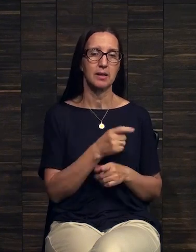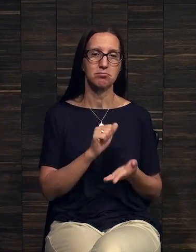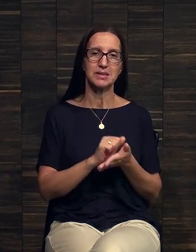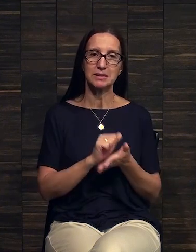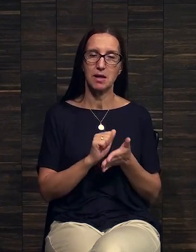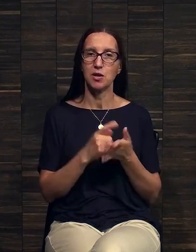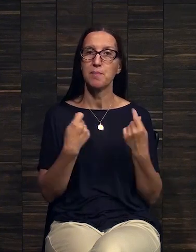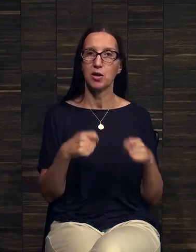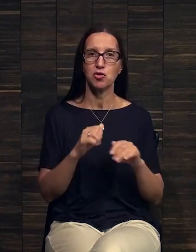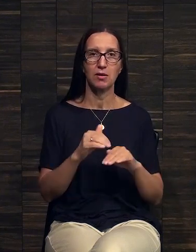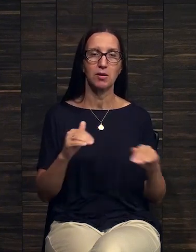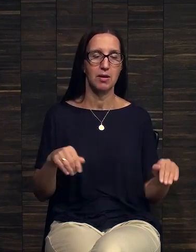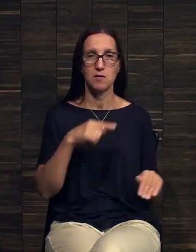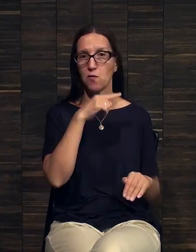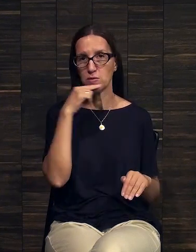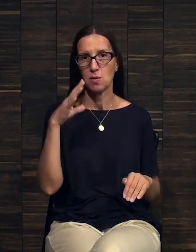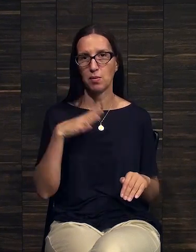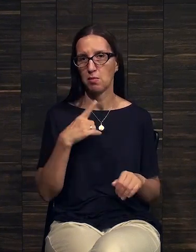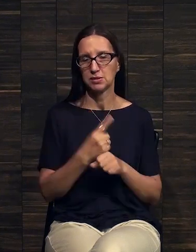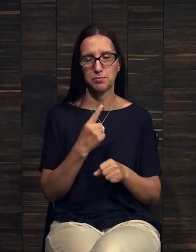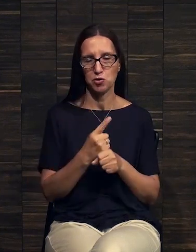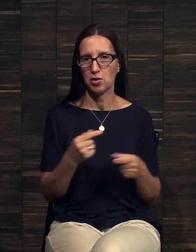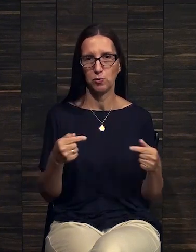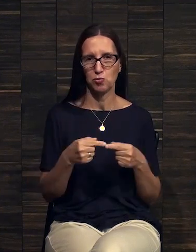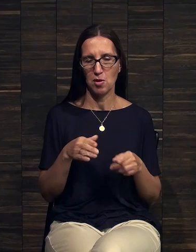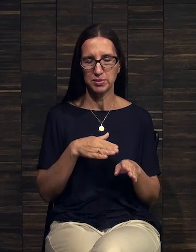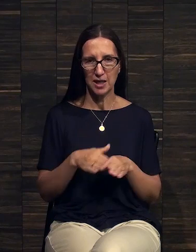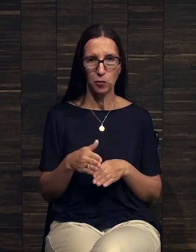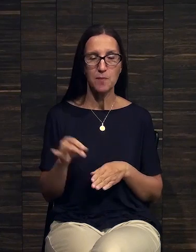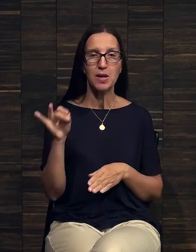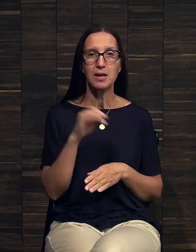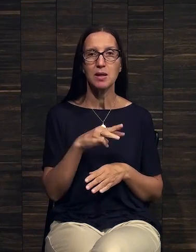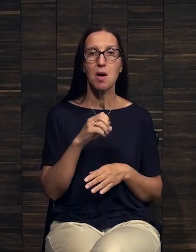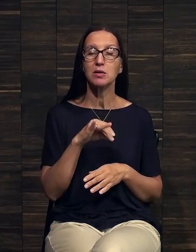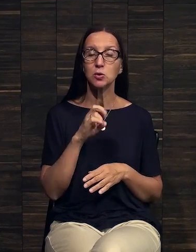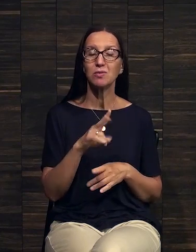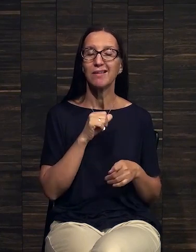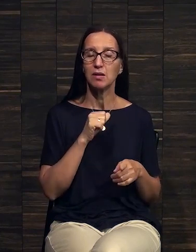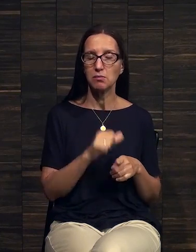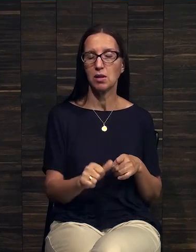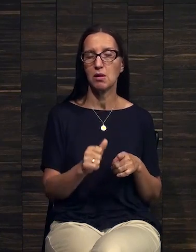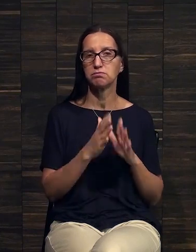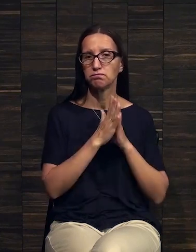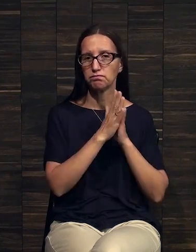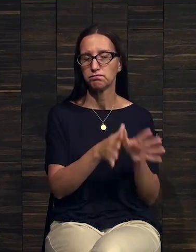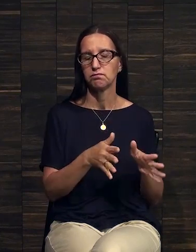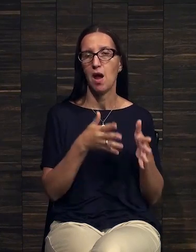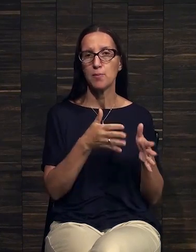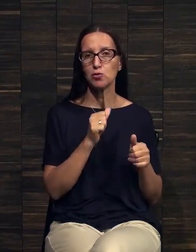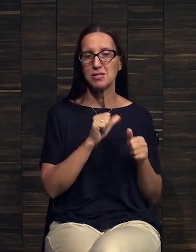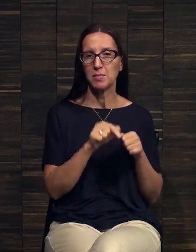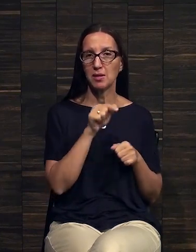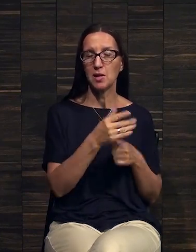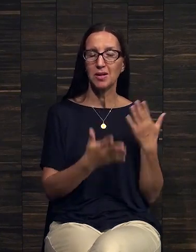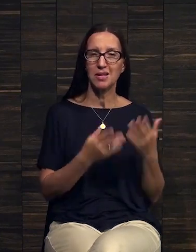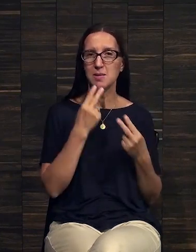The publishing and selling such comics to Russia, for sure it won't be possible. And Mars attacked